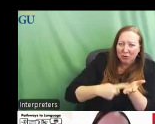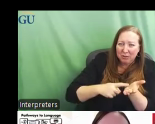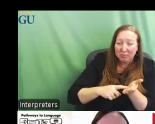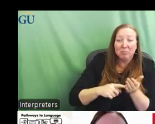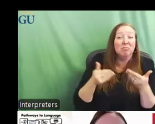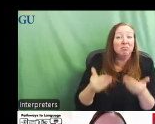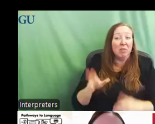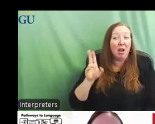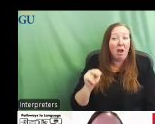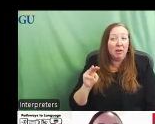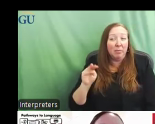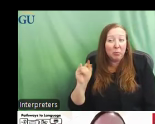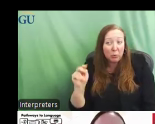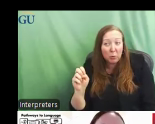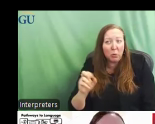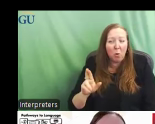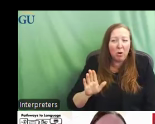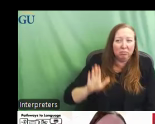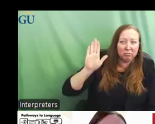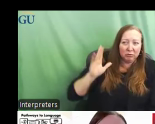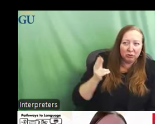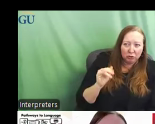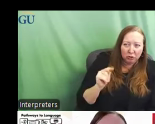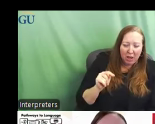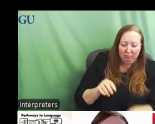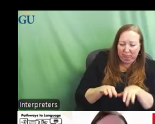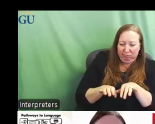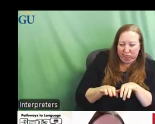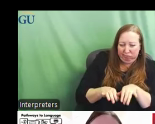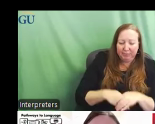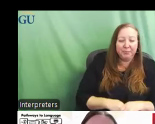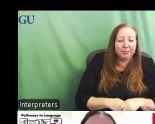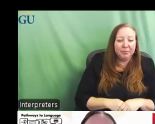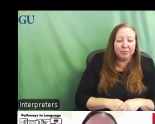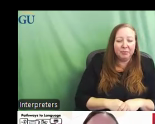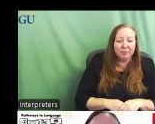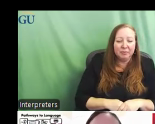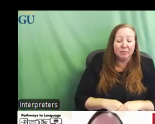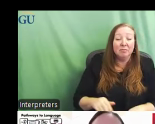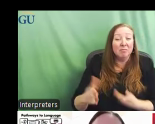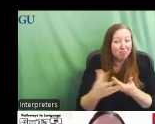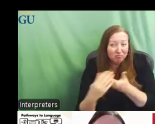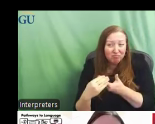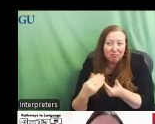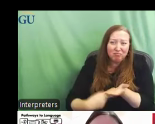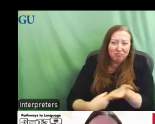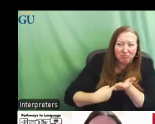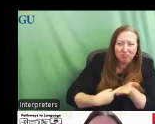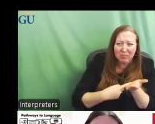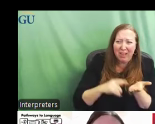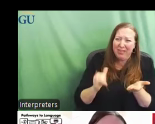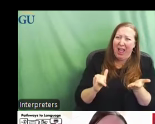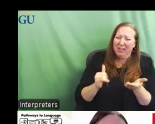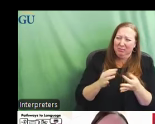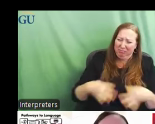chat. Your participation is key to the success of these sessions. We aim to create an